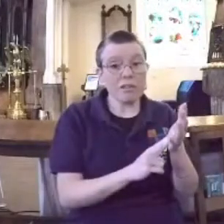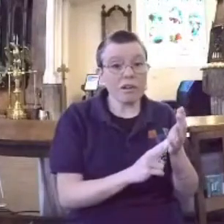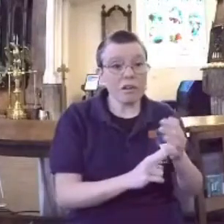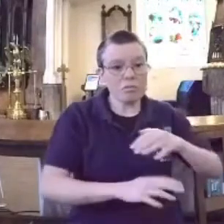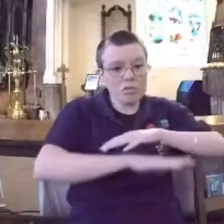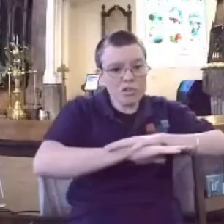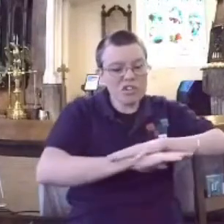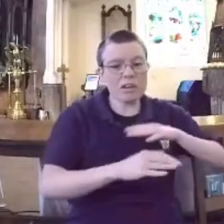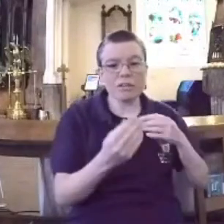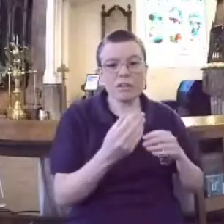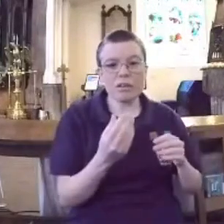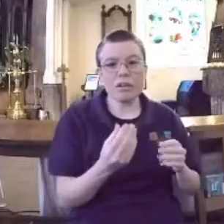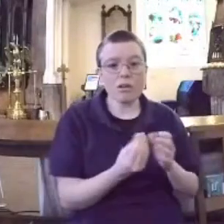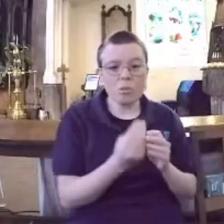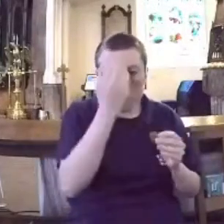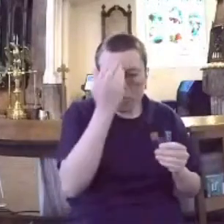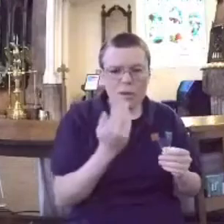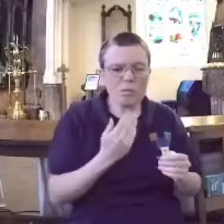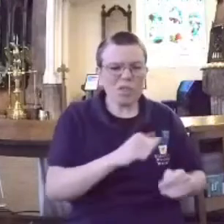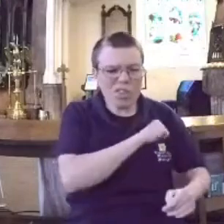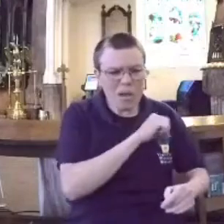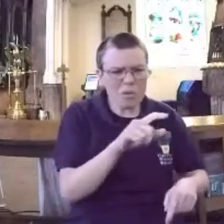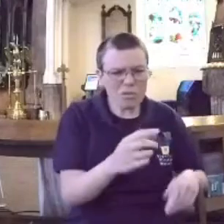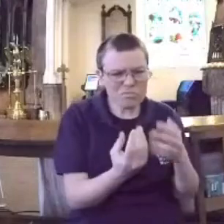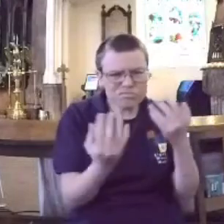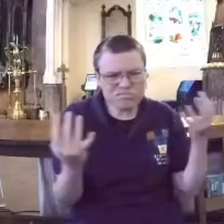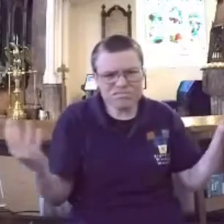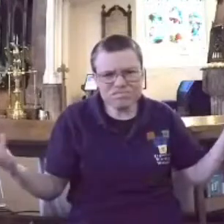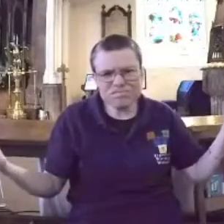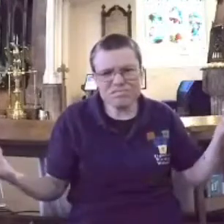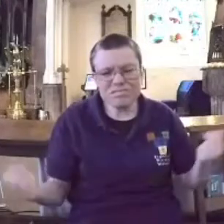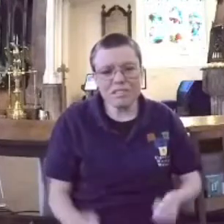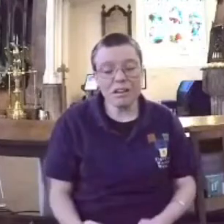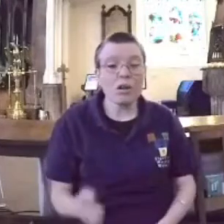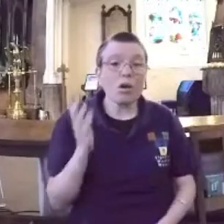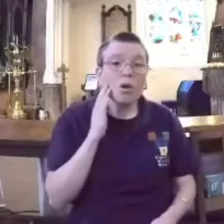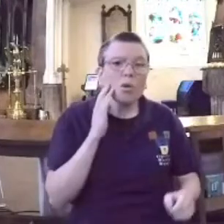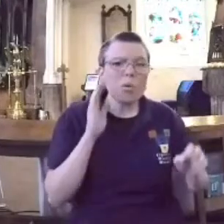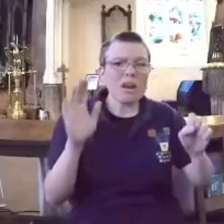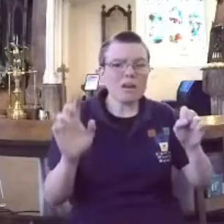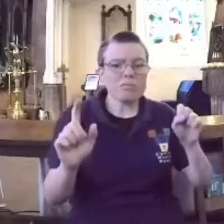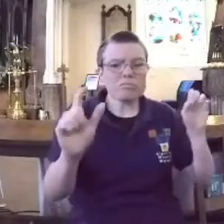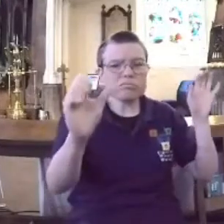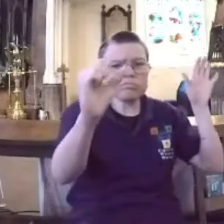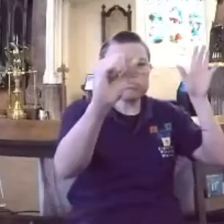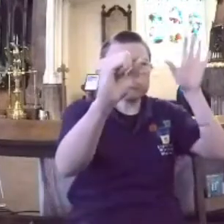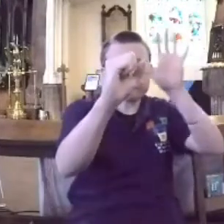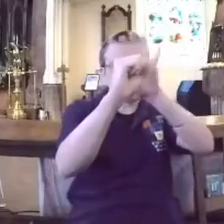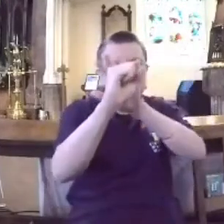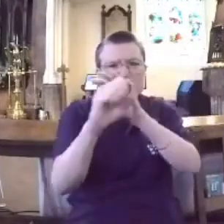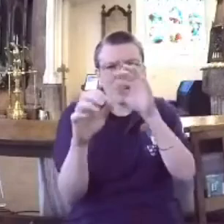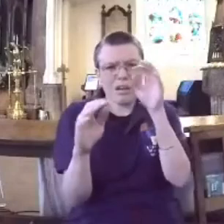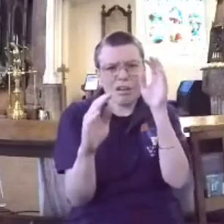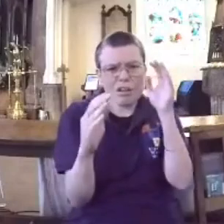others to experience the eclipse for himself. In the path of totality, it was dark, it was cold, and it was